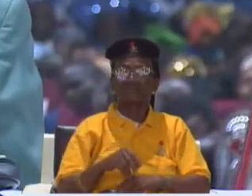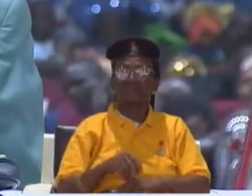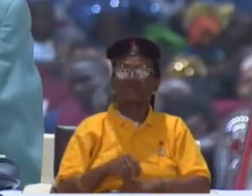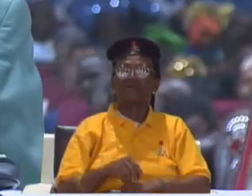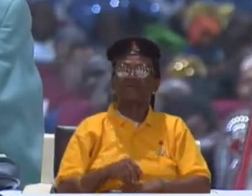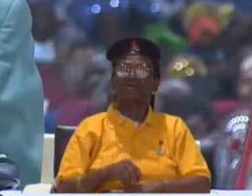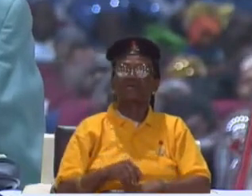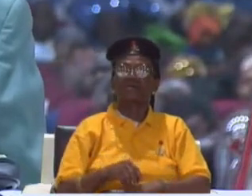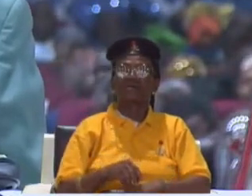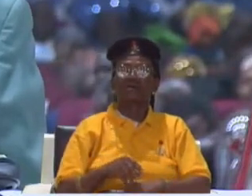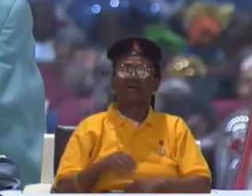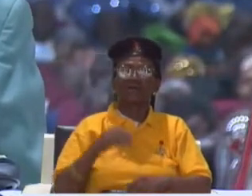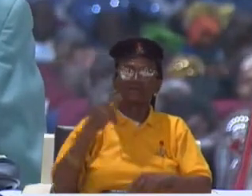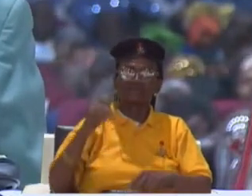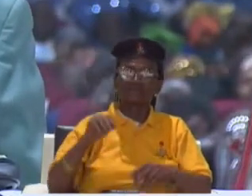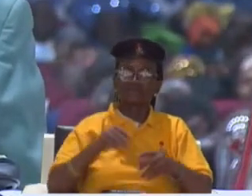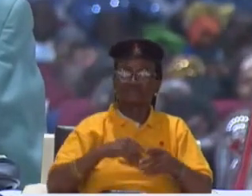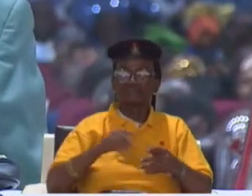33,